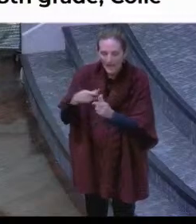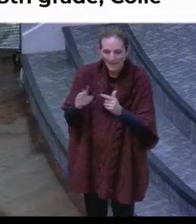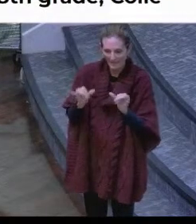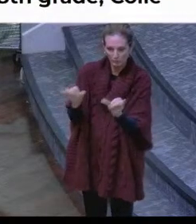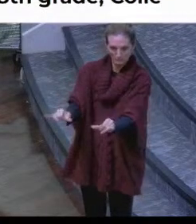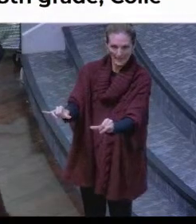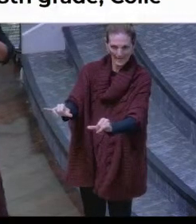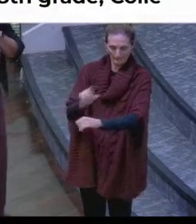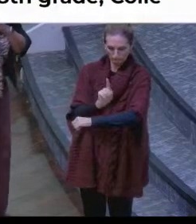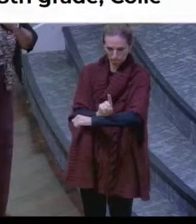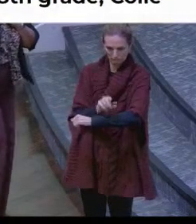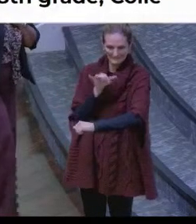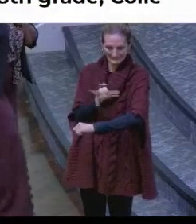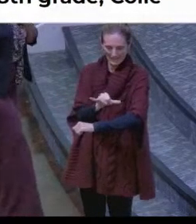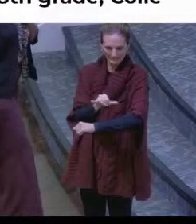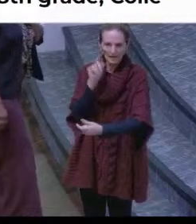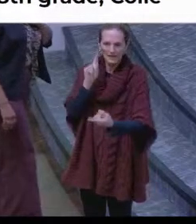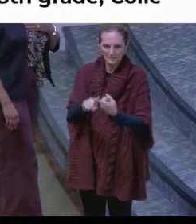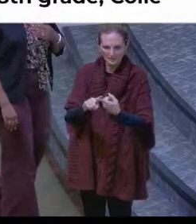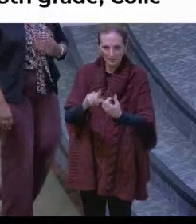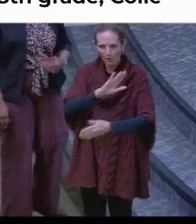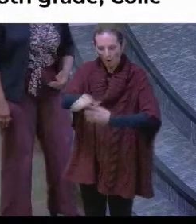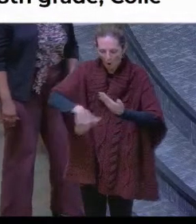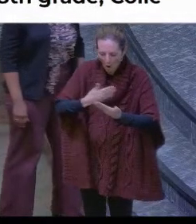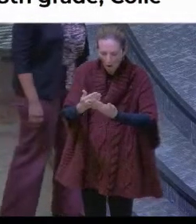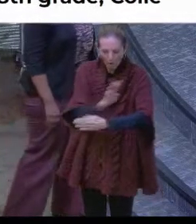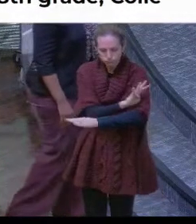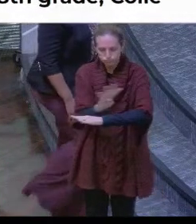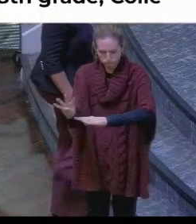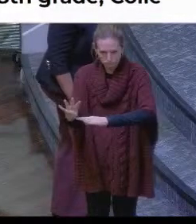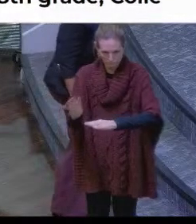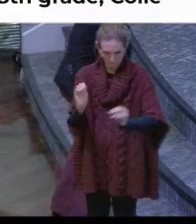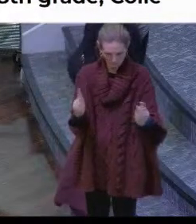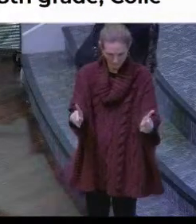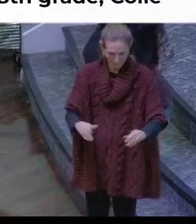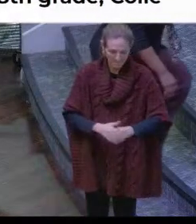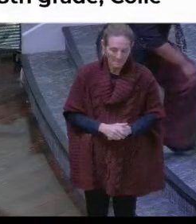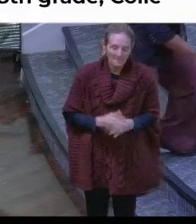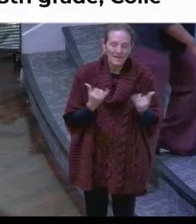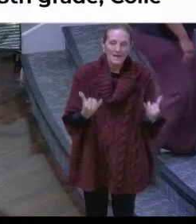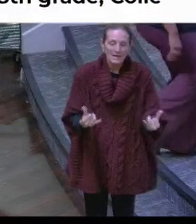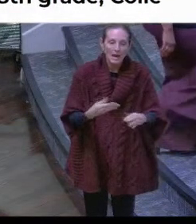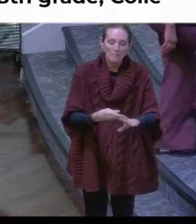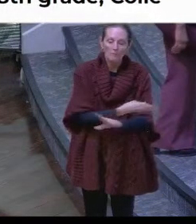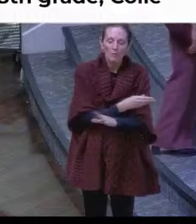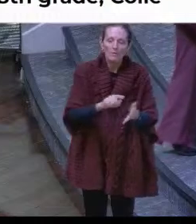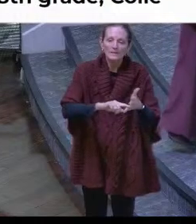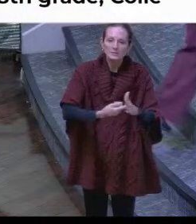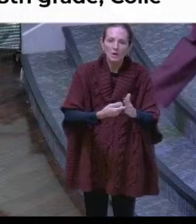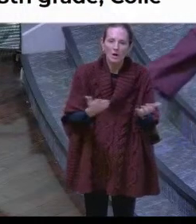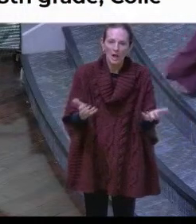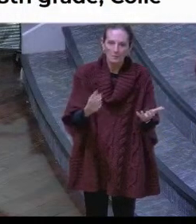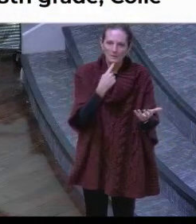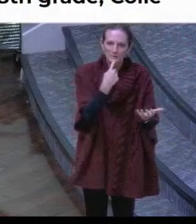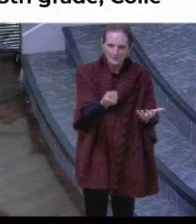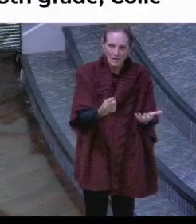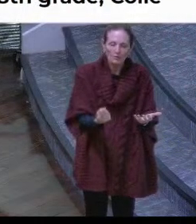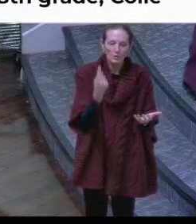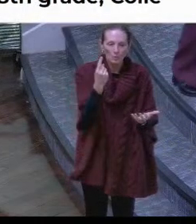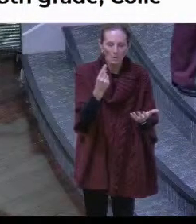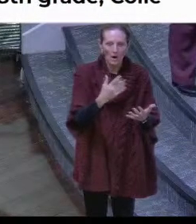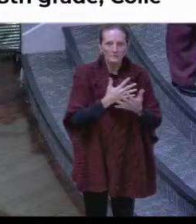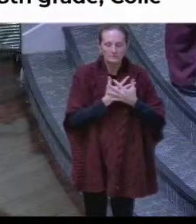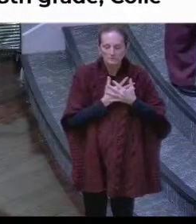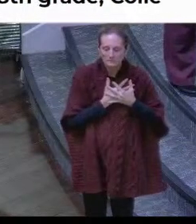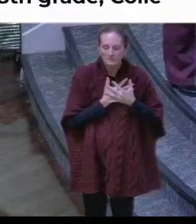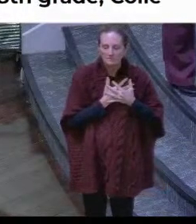picture, okay? All right, I want to tell you before we get started that one of the most profound